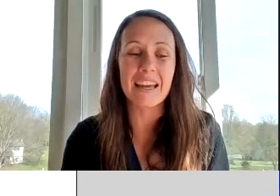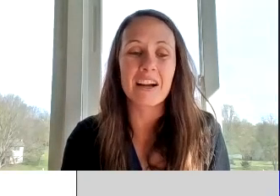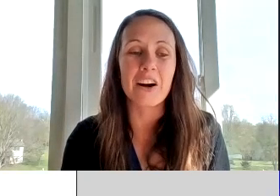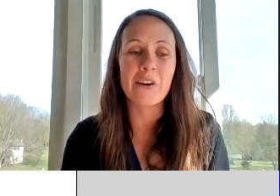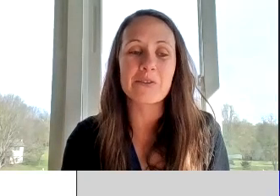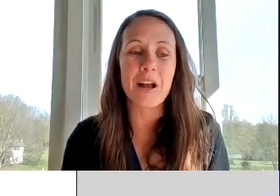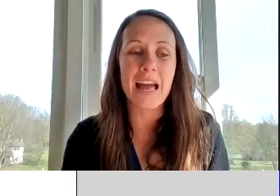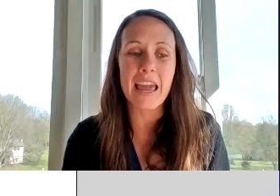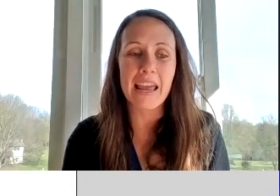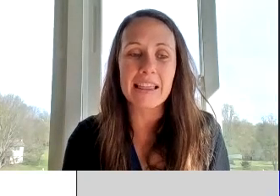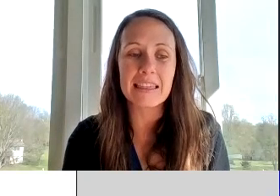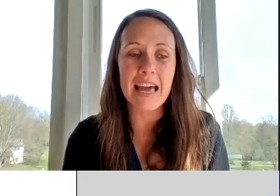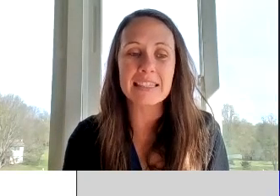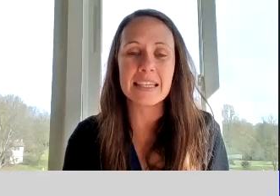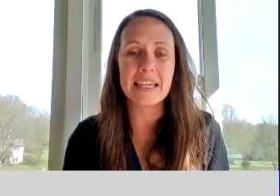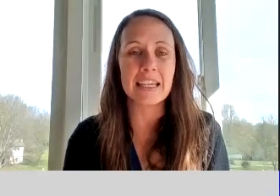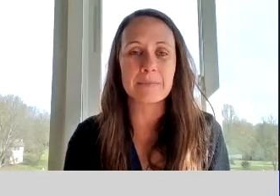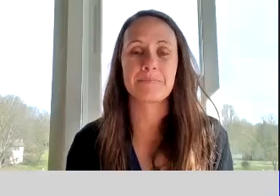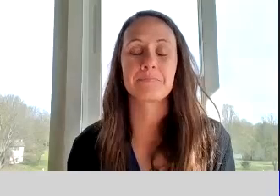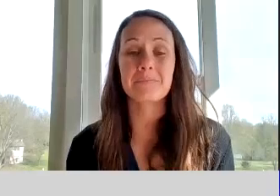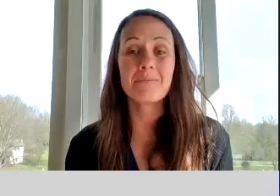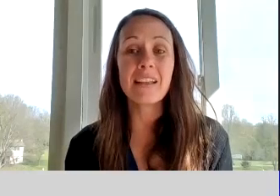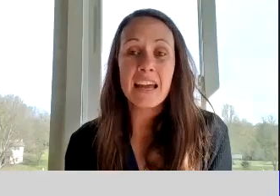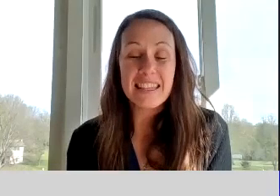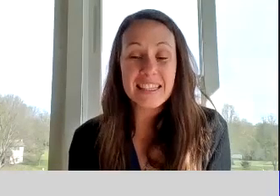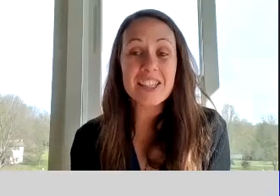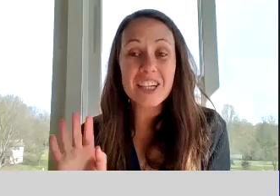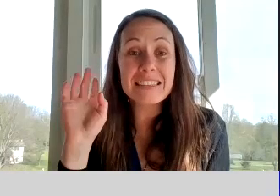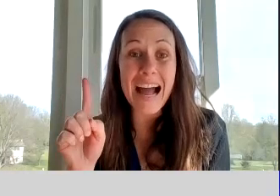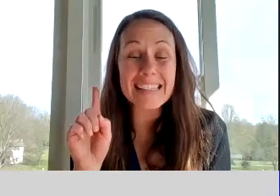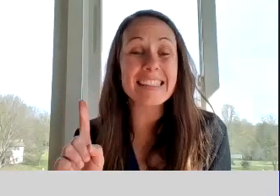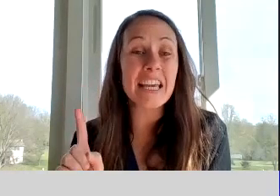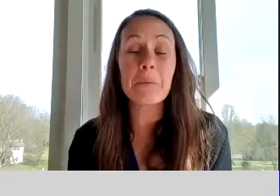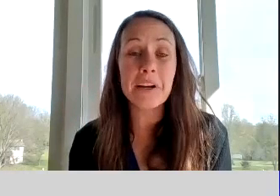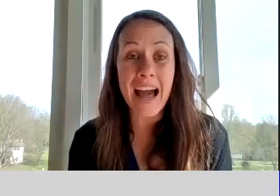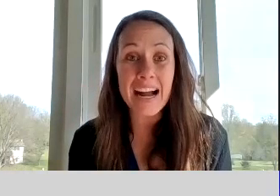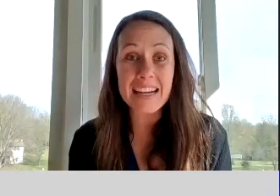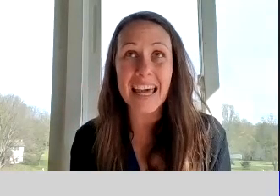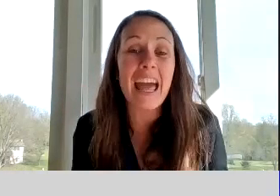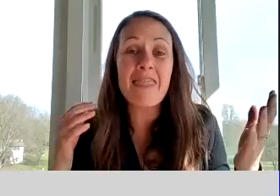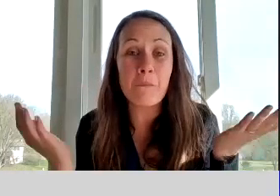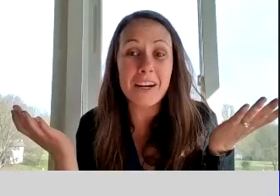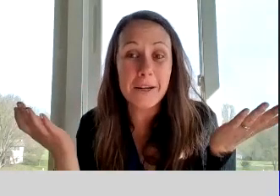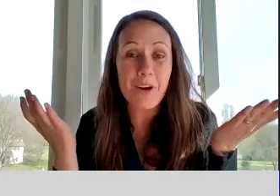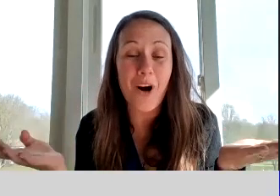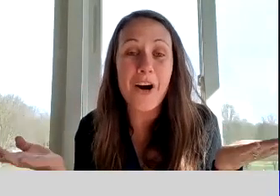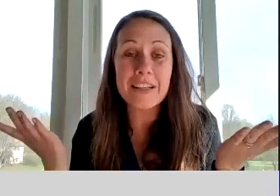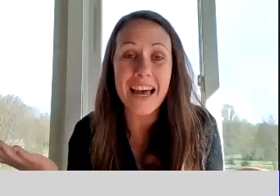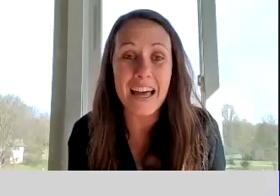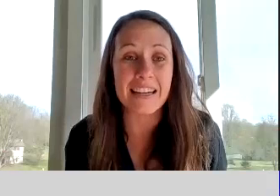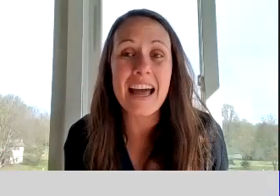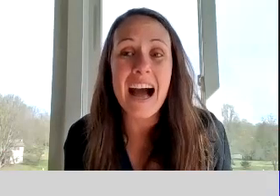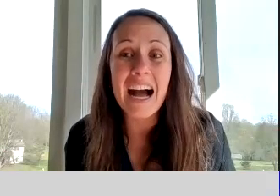swimming. All right, let's see. This is our last thing we're gonna act like, and then we're gonna be